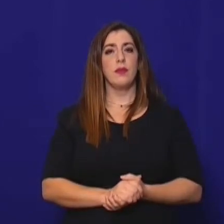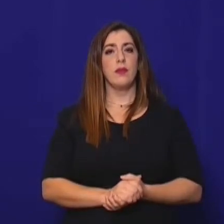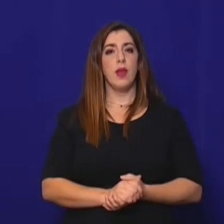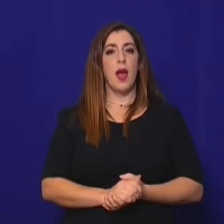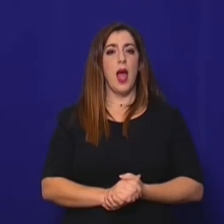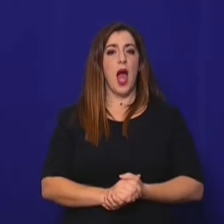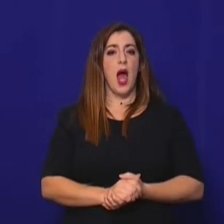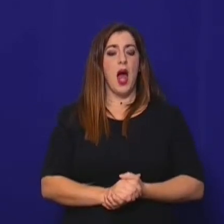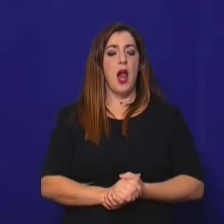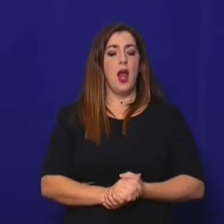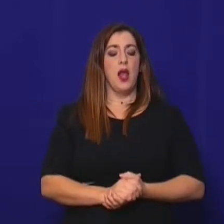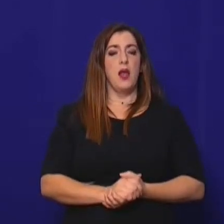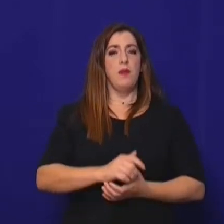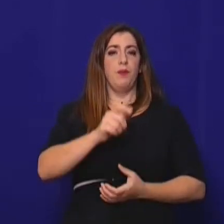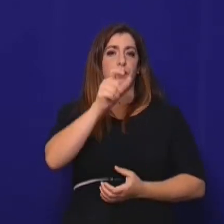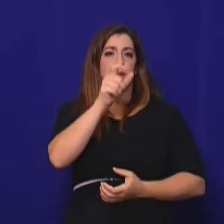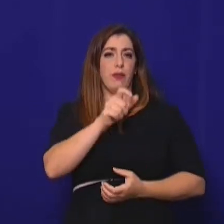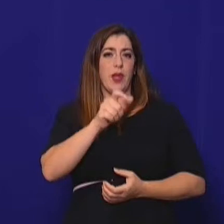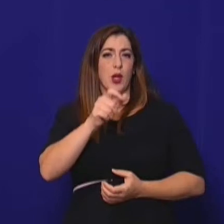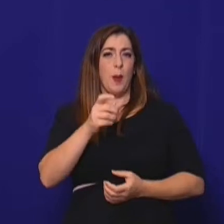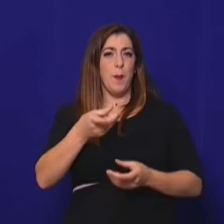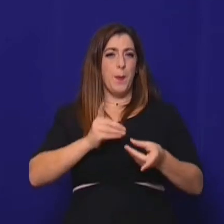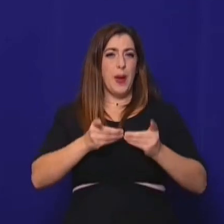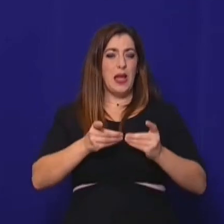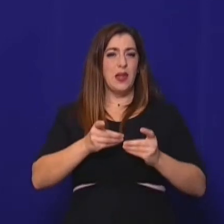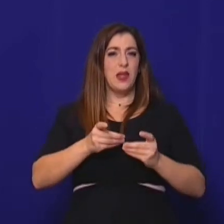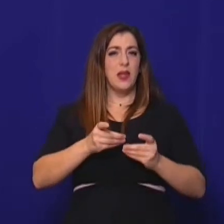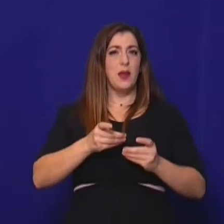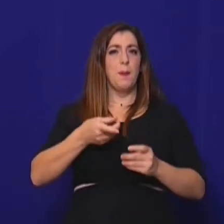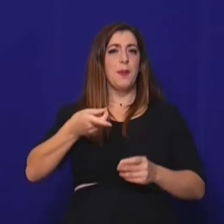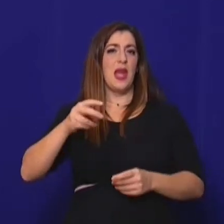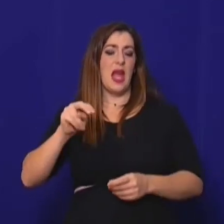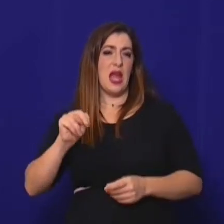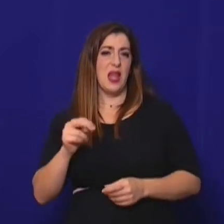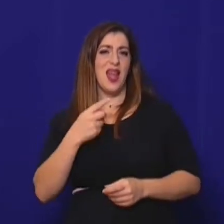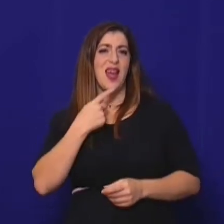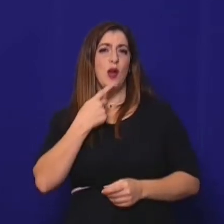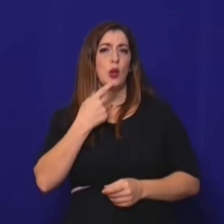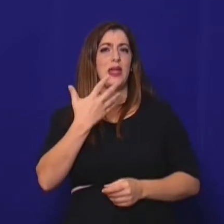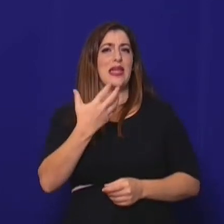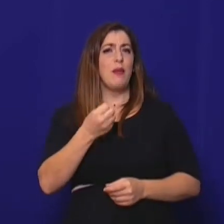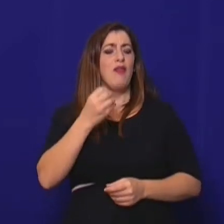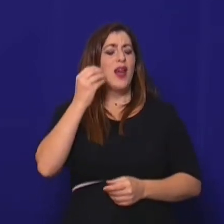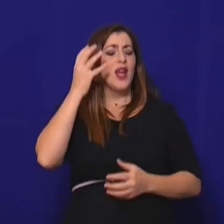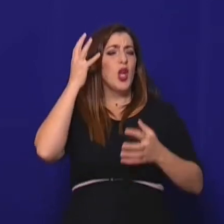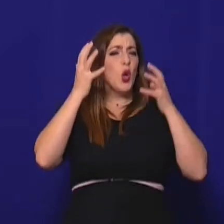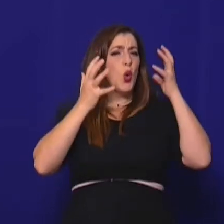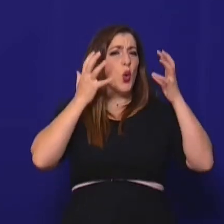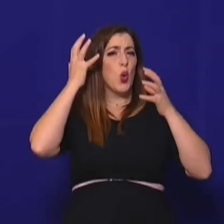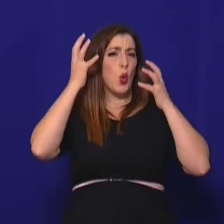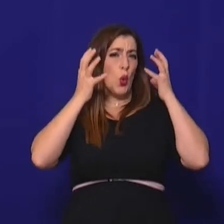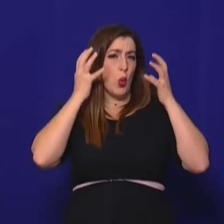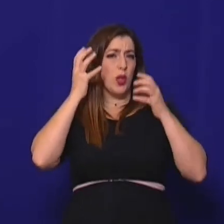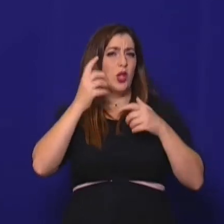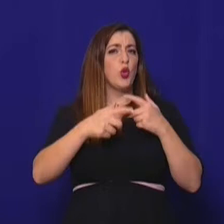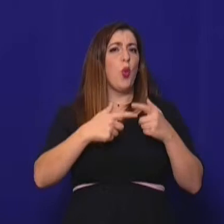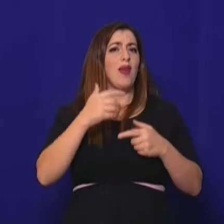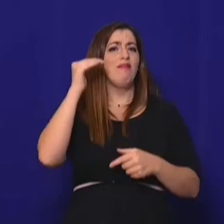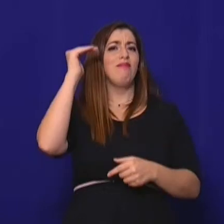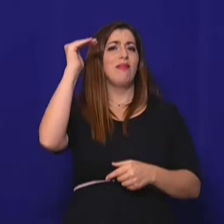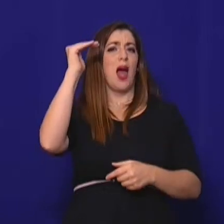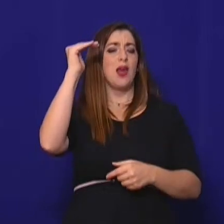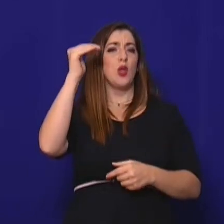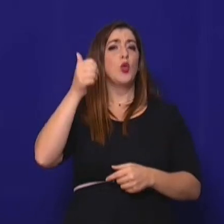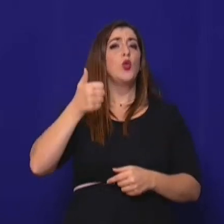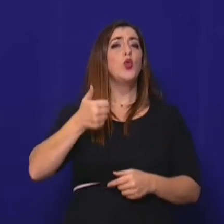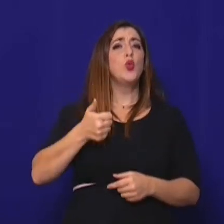concerns about the Good Samaritan Hospital, but so have family members to Malta Today. Some of the concerns include that the beds are not 2 meters apart,